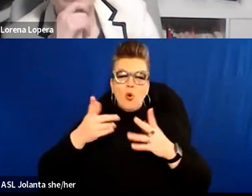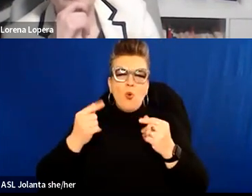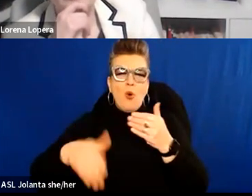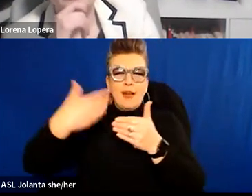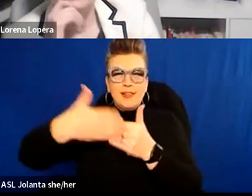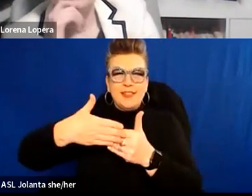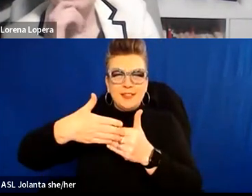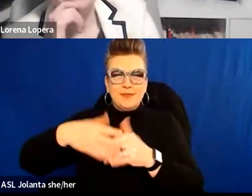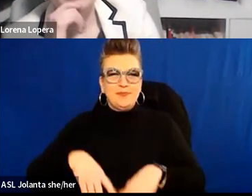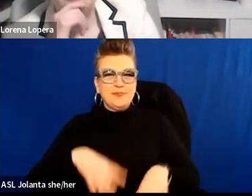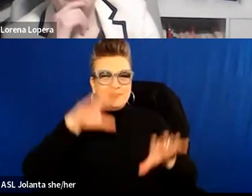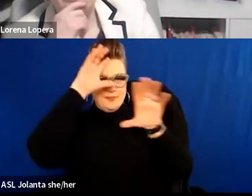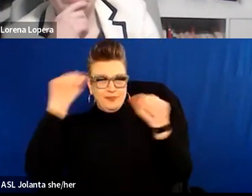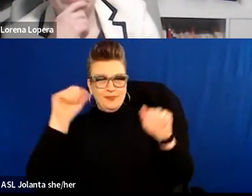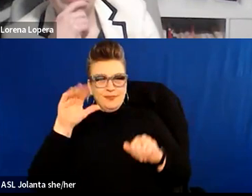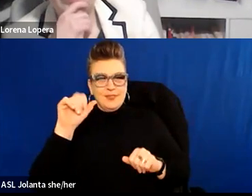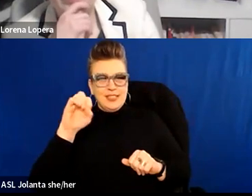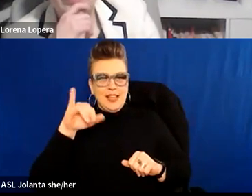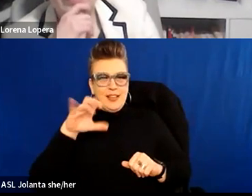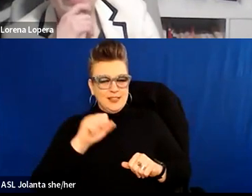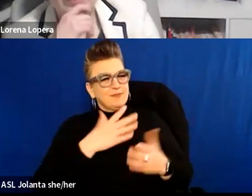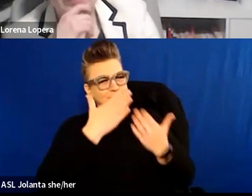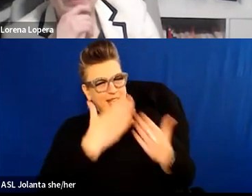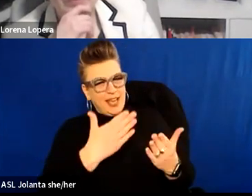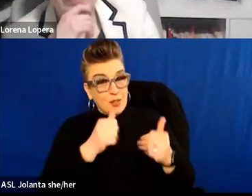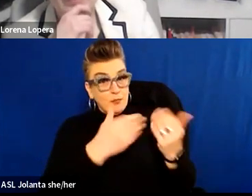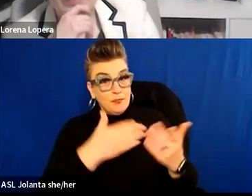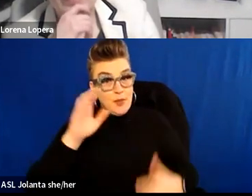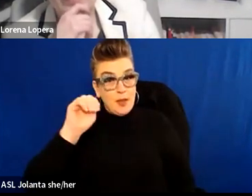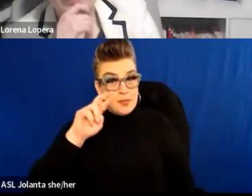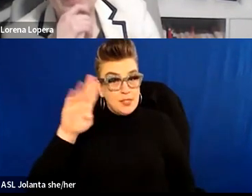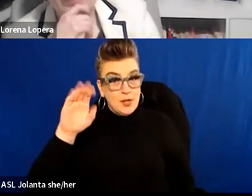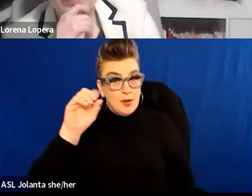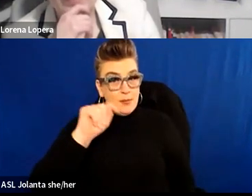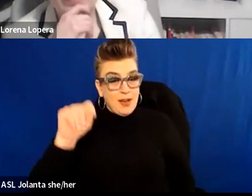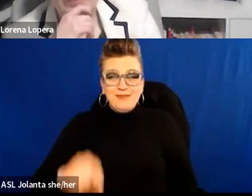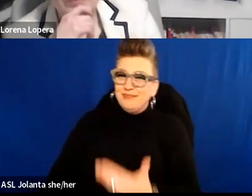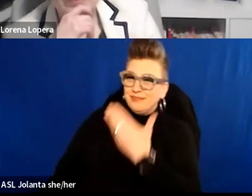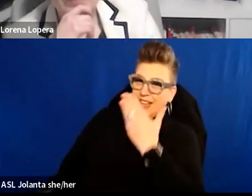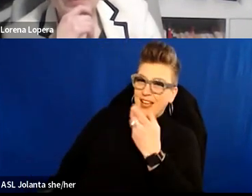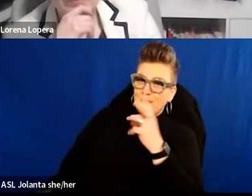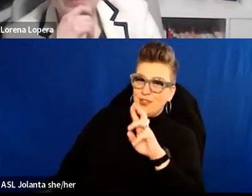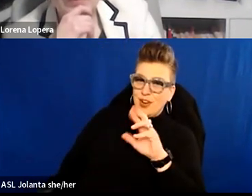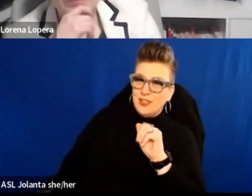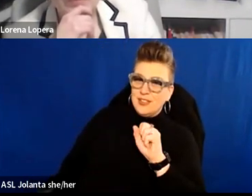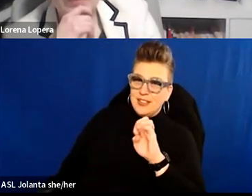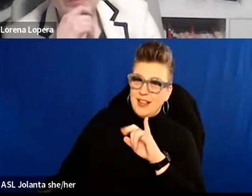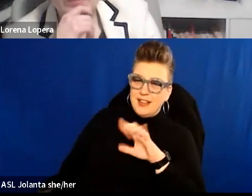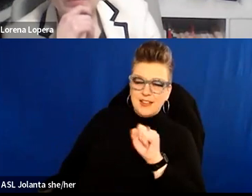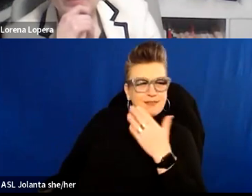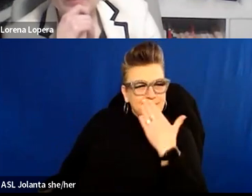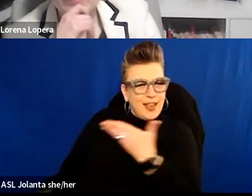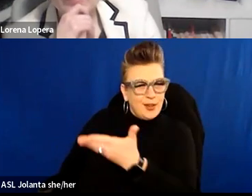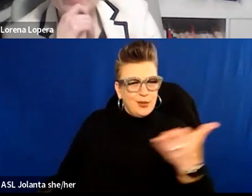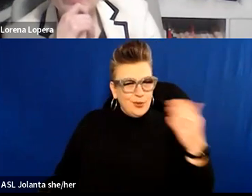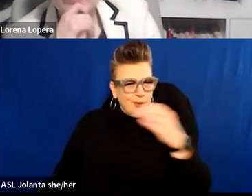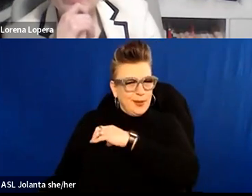thank you thank you mr bhatt thank you dr cassellius and uh thank you to the school committee um